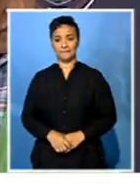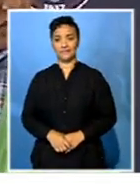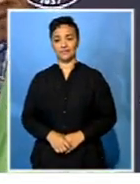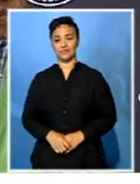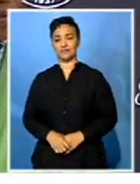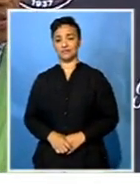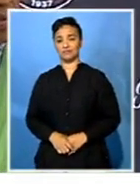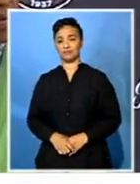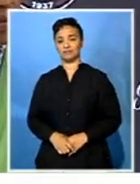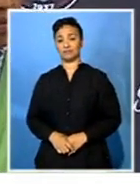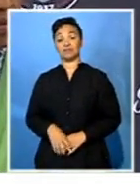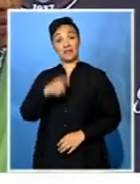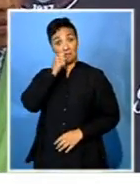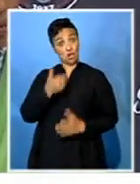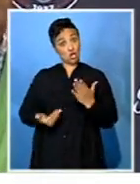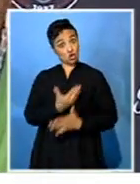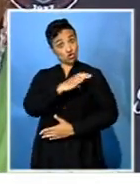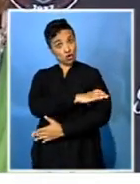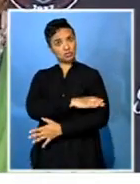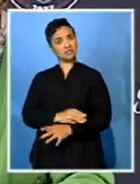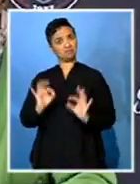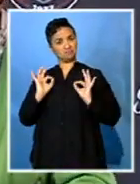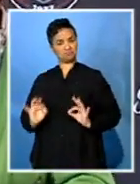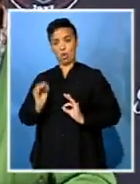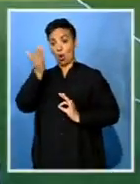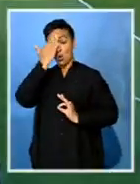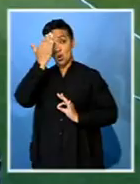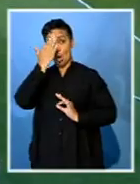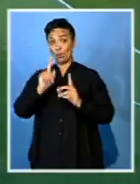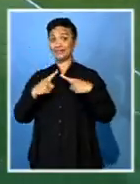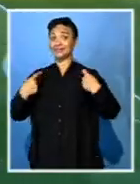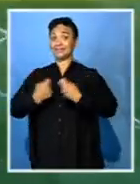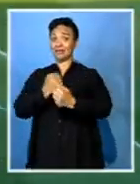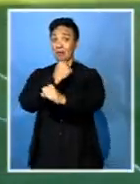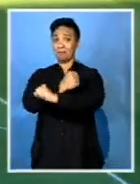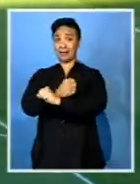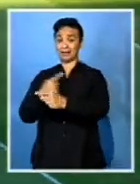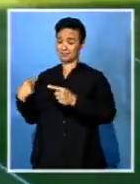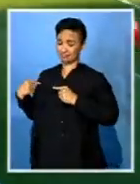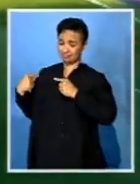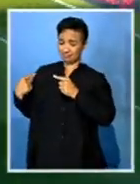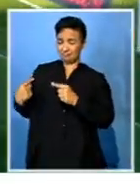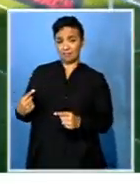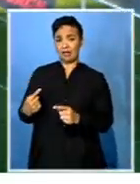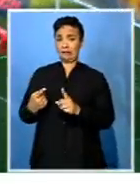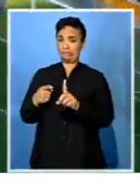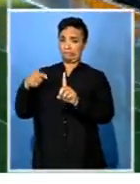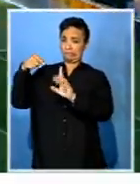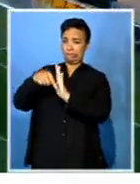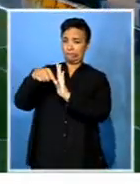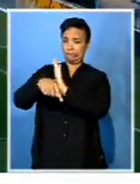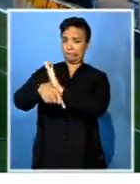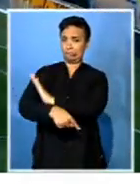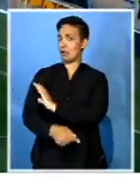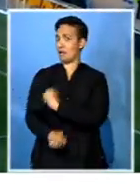Sredojevic has his work cut out for him. He's inheriting a team which has been struggling for form and just came off their